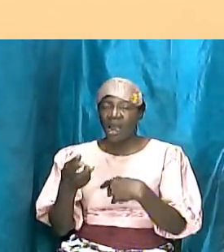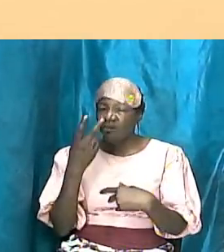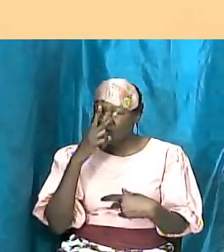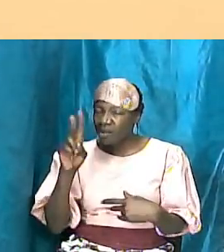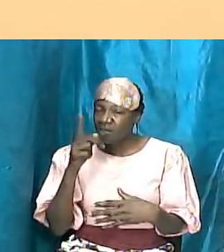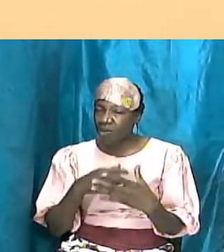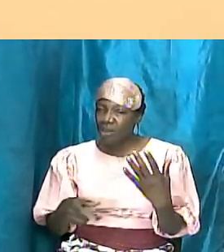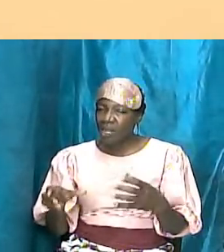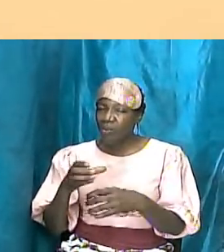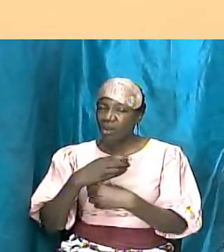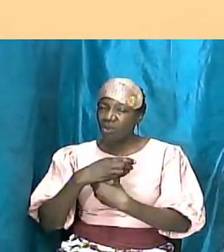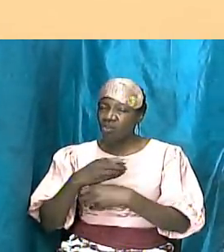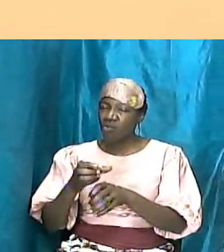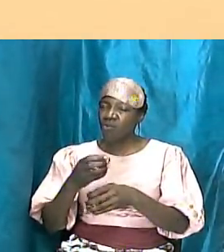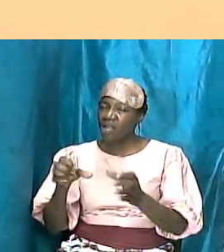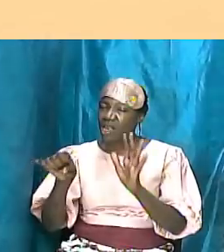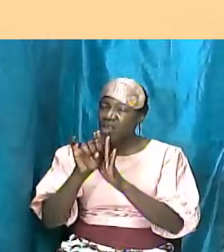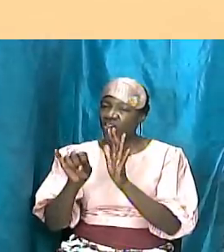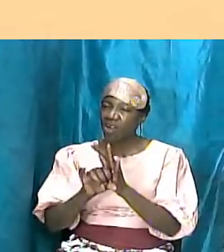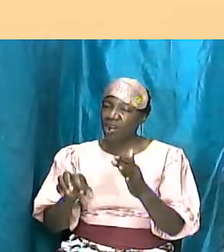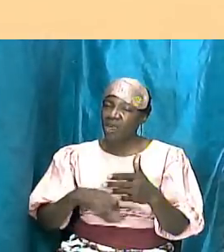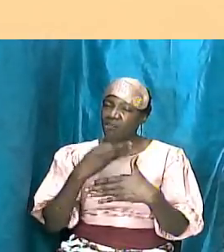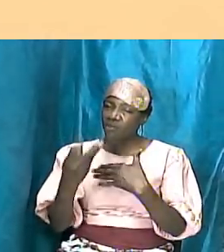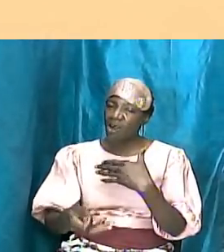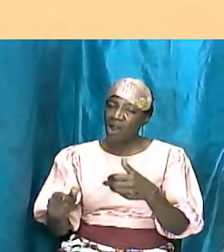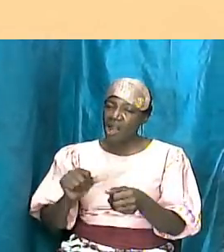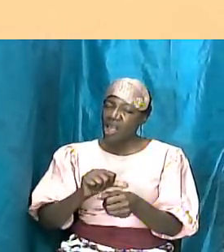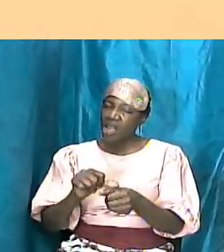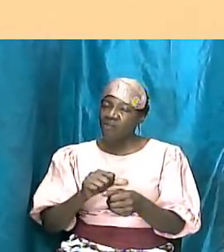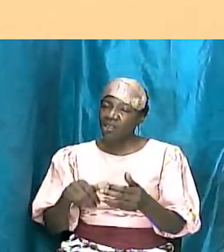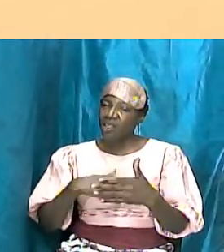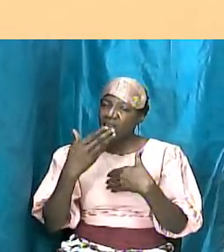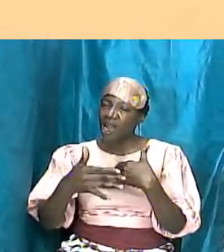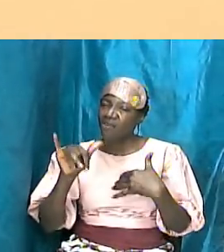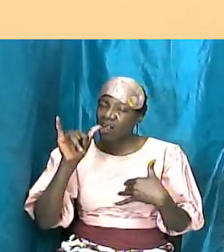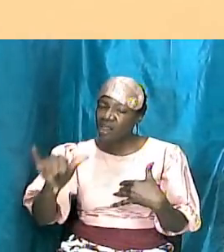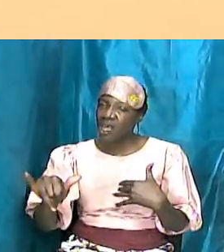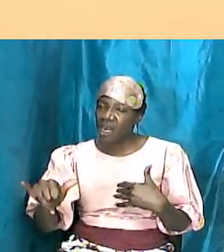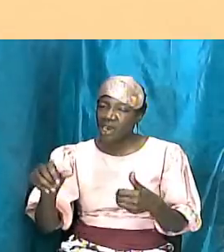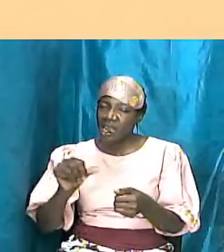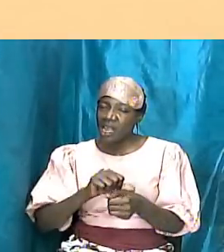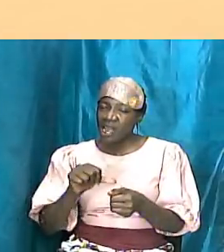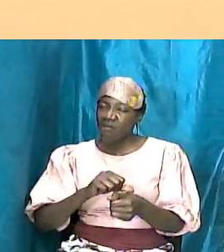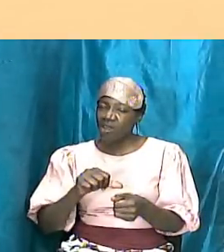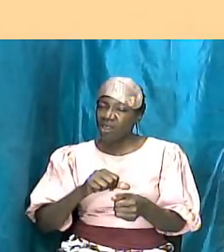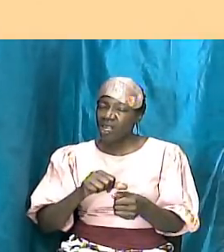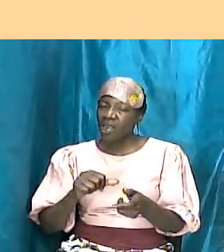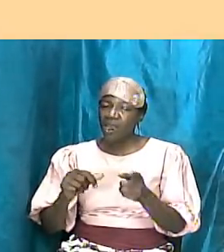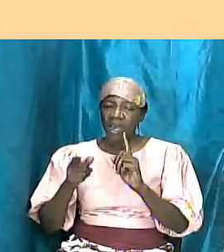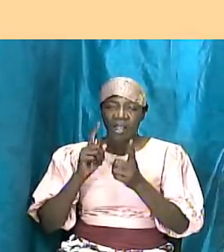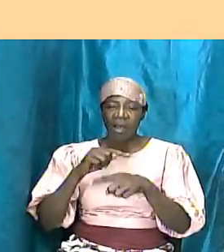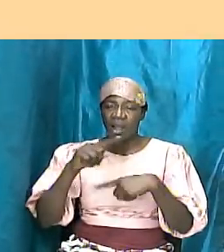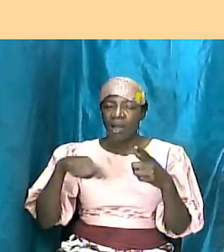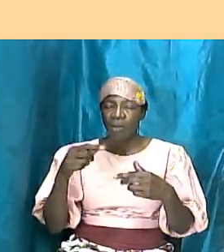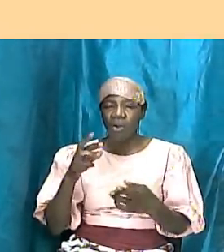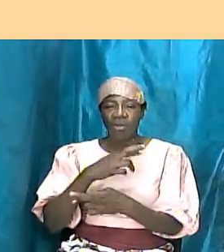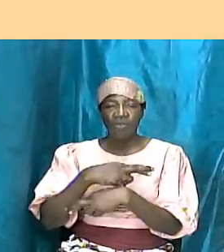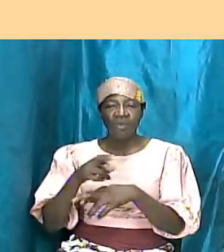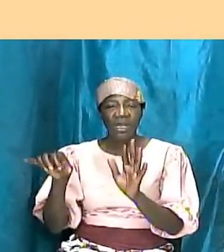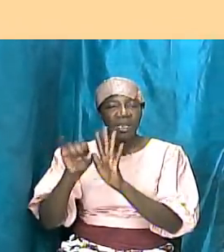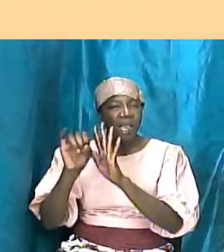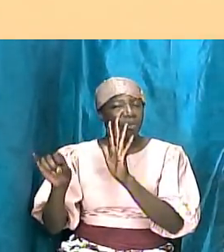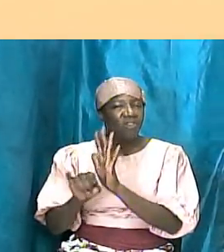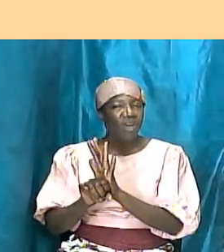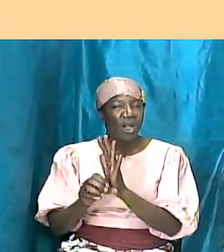centrally after that, everything was revolving around redemption. Right throughout the other books in the